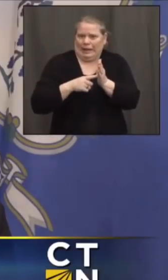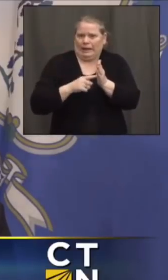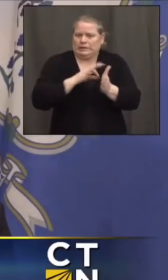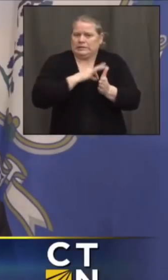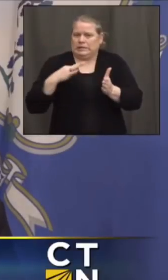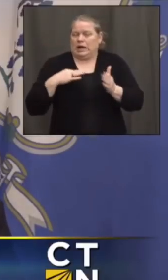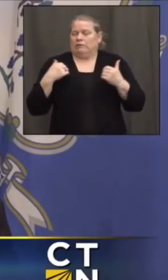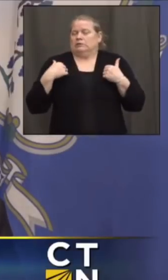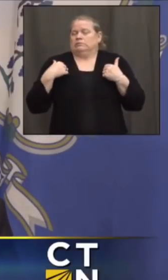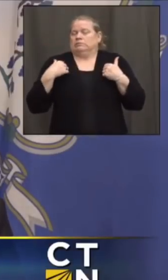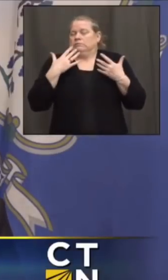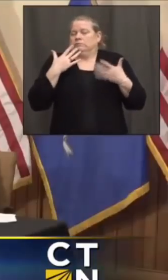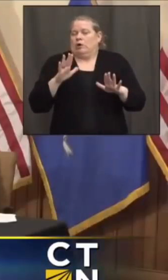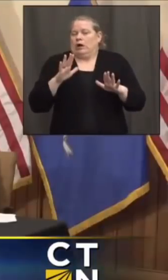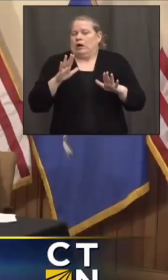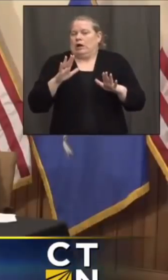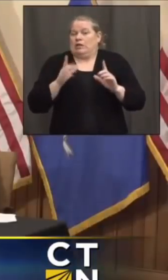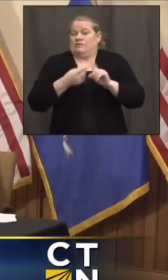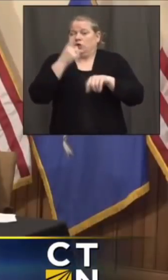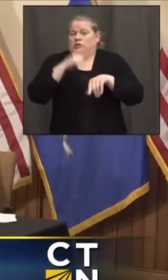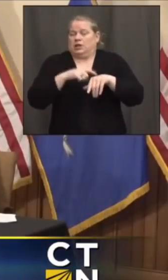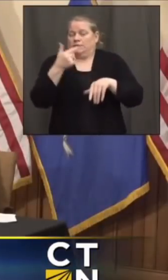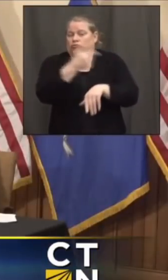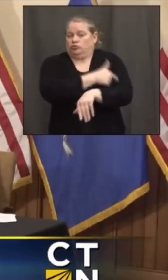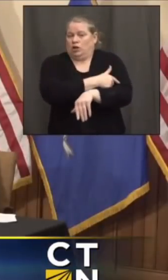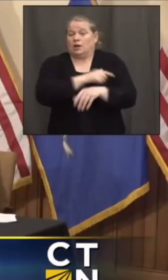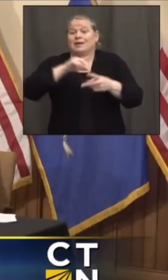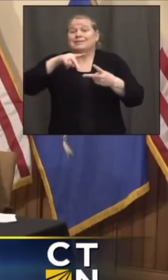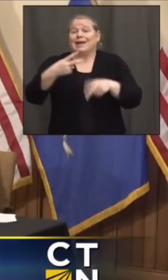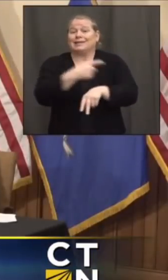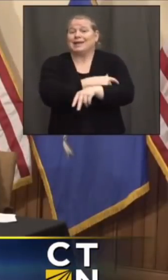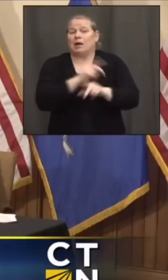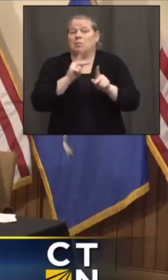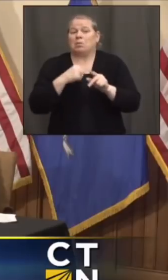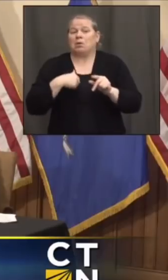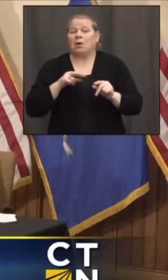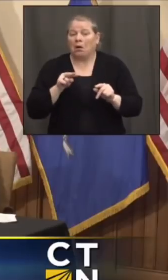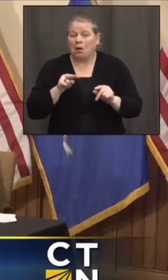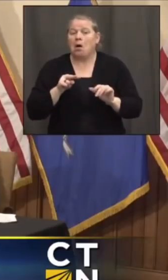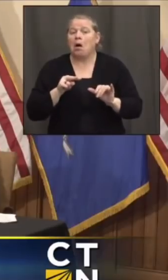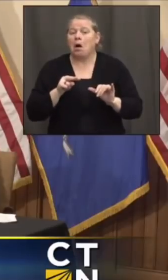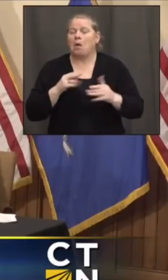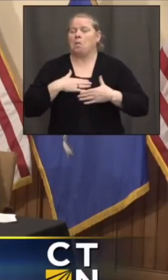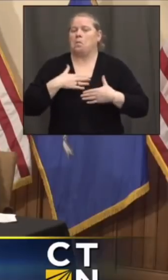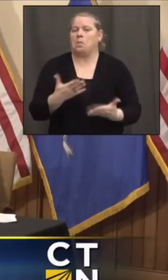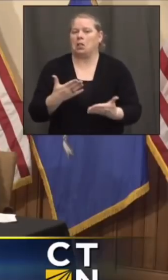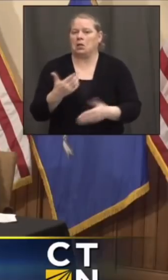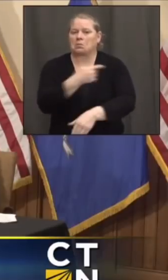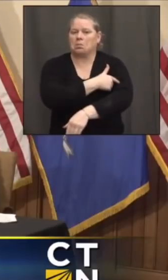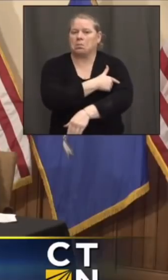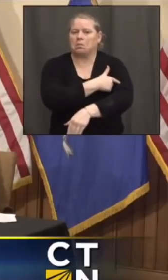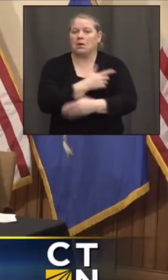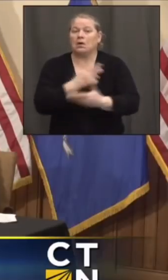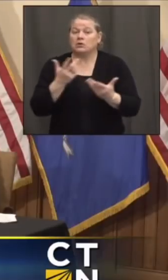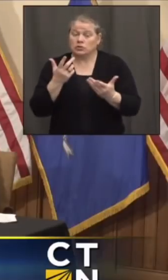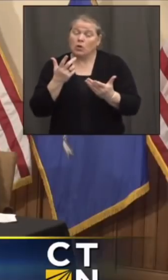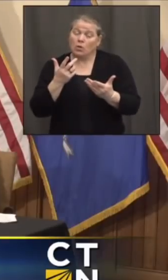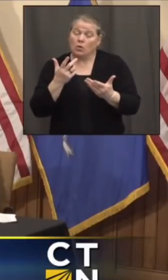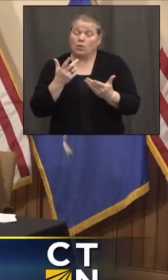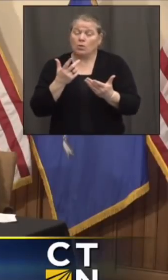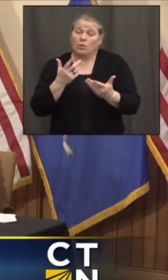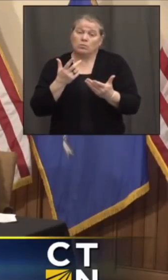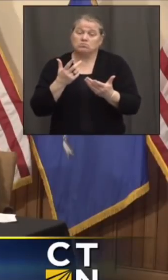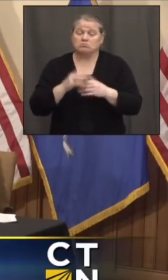quite a bit. But what happens if enough prison guards and staff